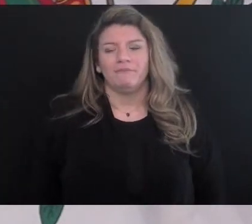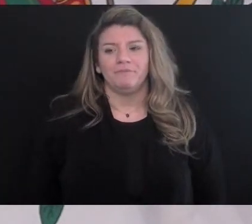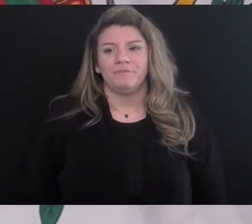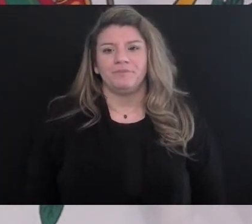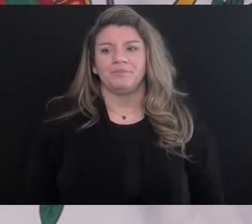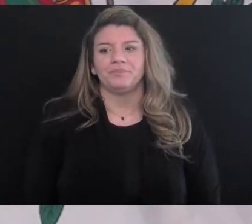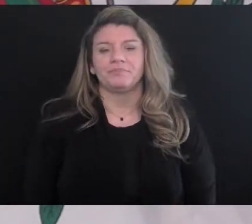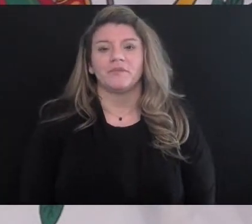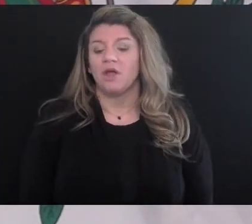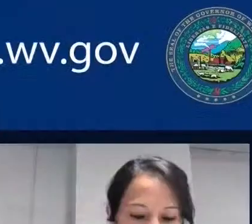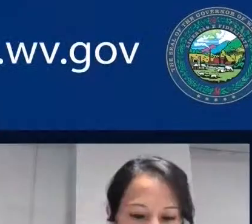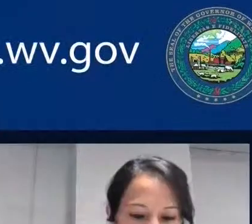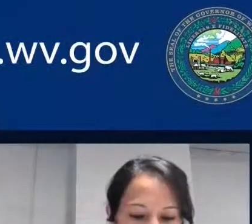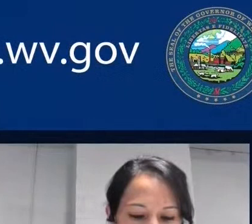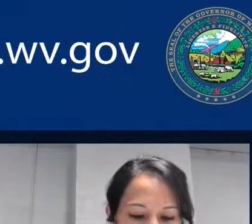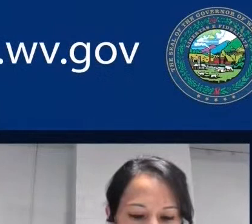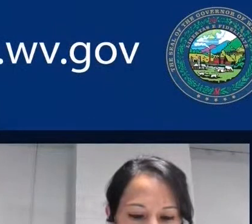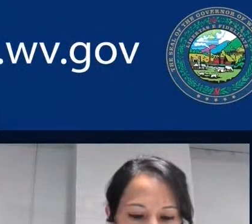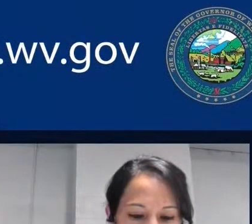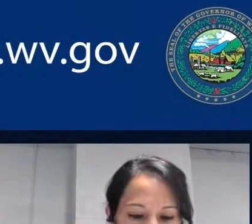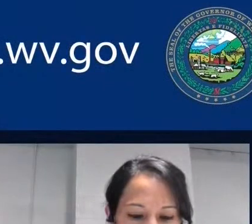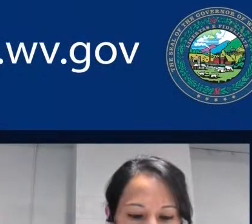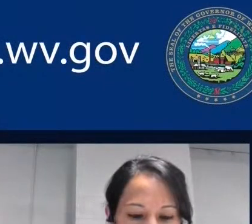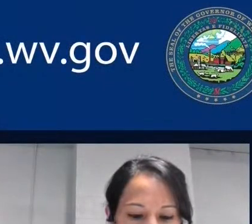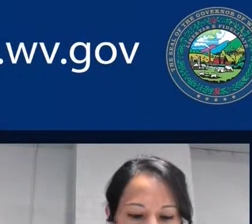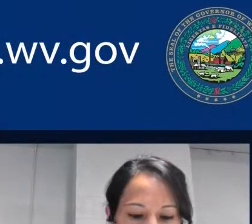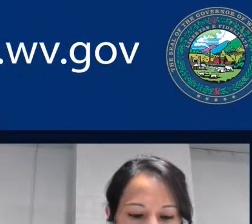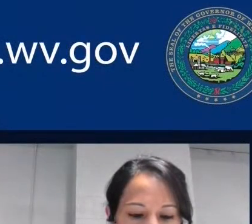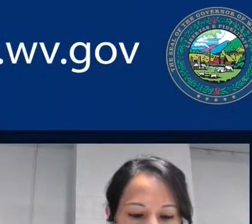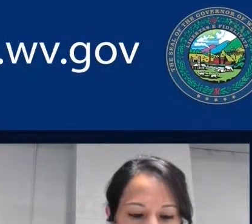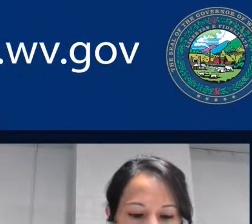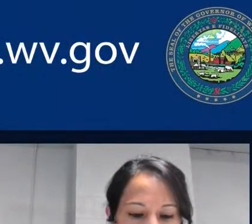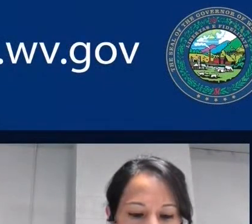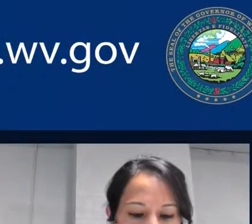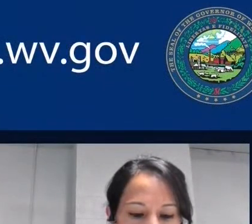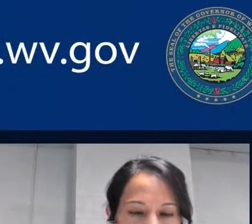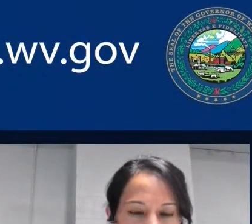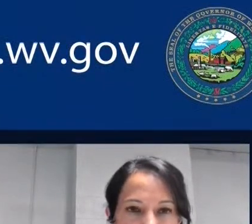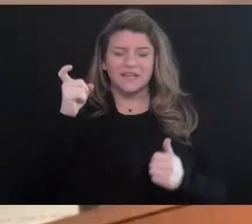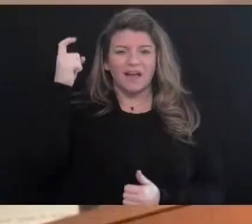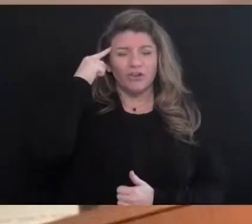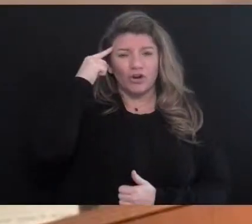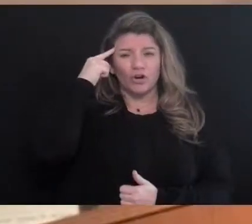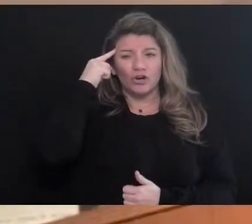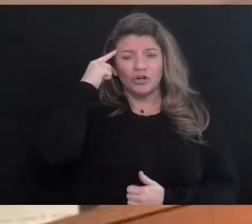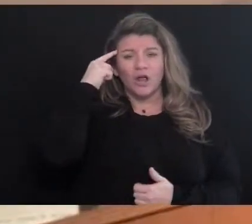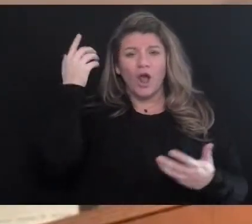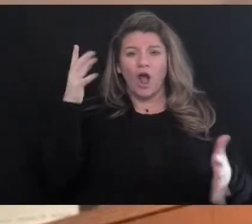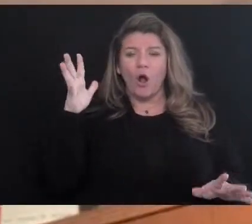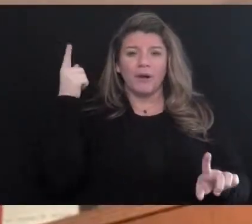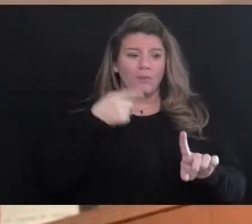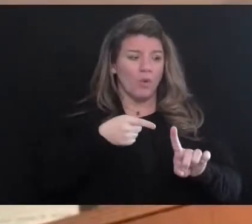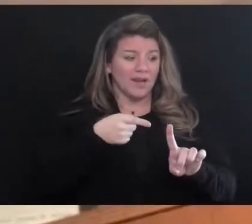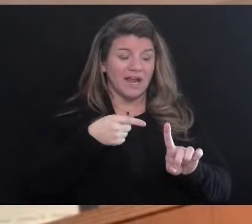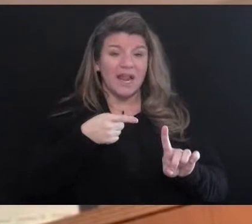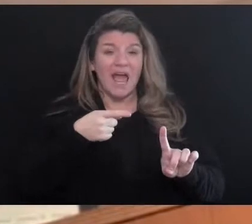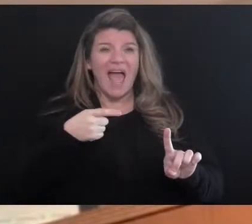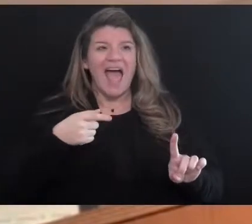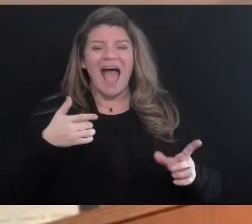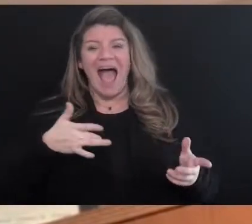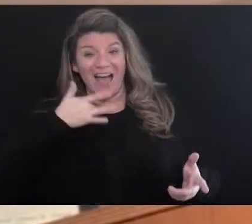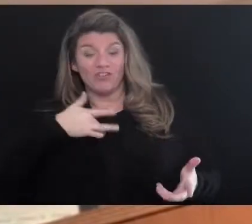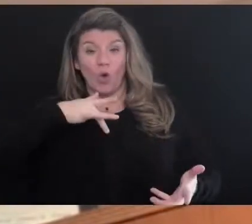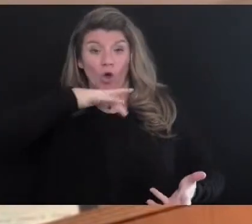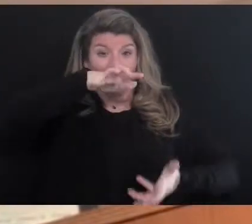No, sir, Governor. I think you're right on track, and I just reinforce a couple of things that the governor pointed out. I think confusion